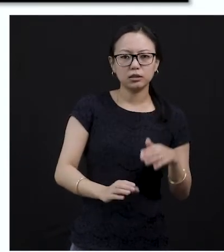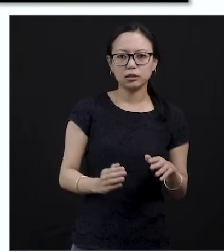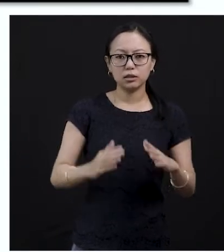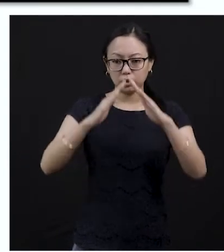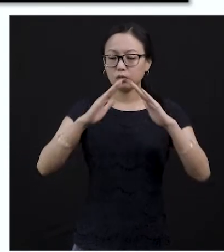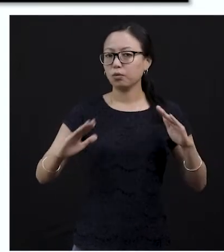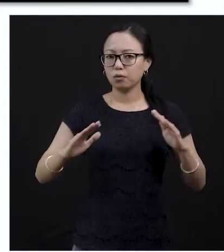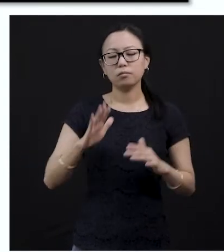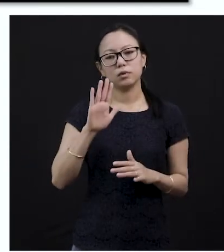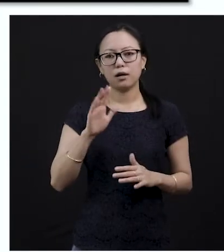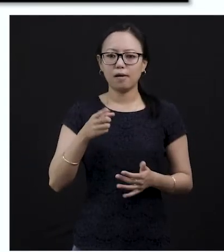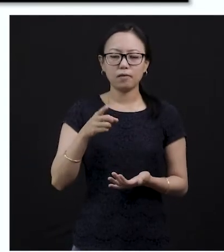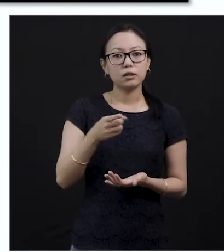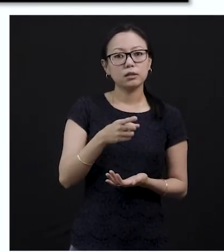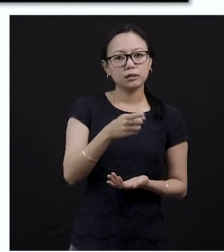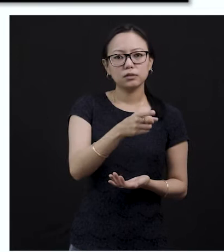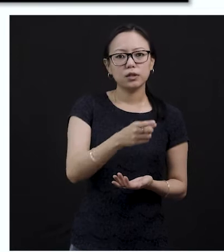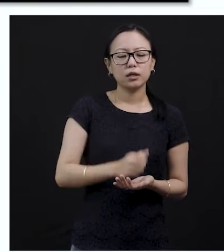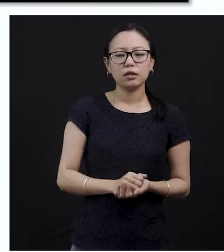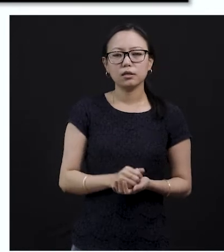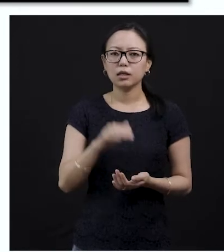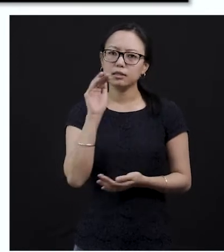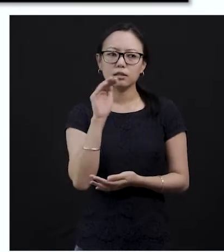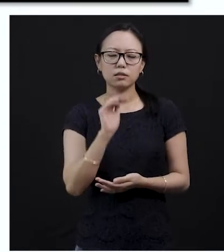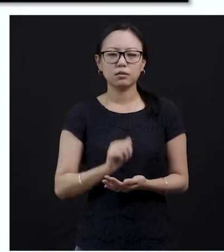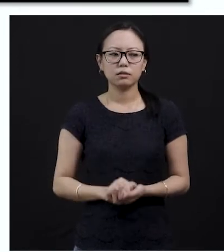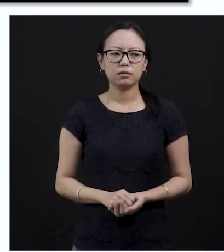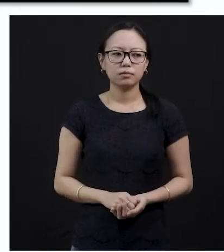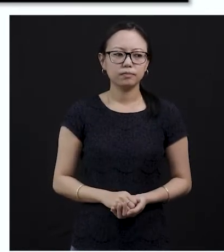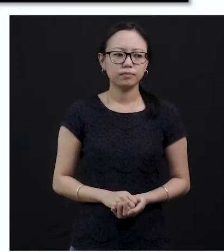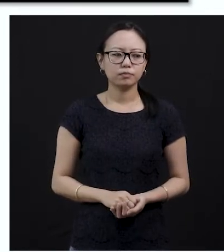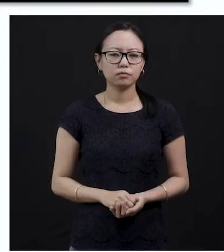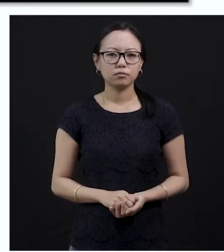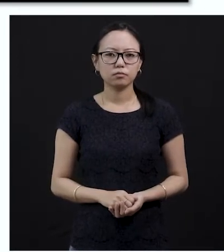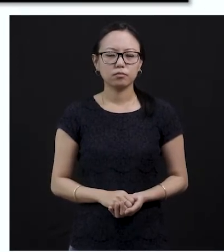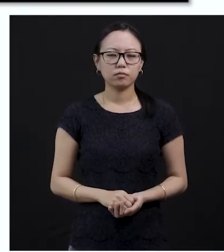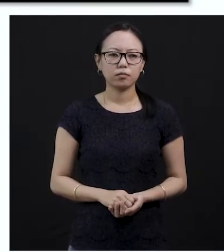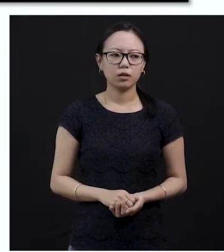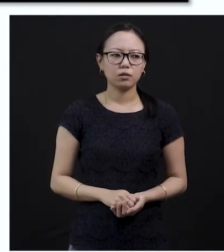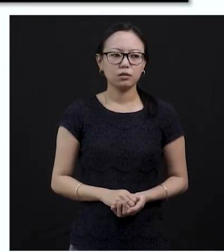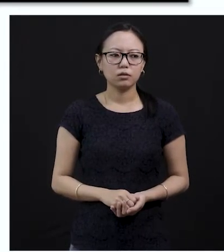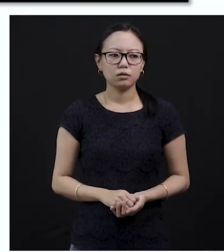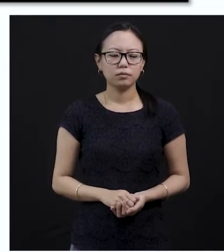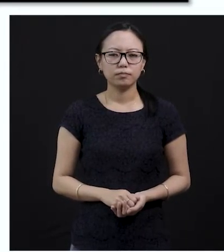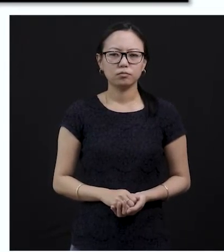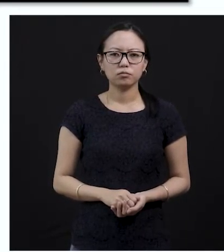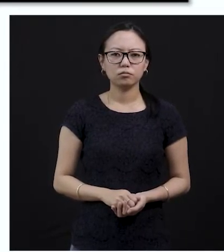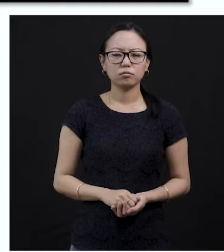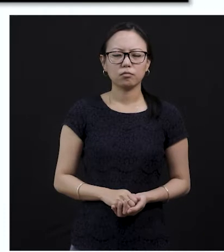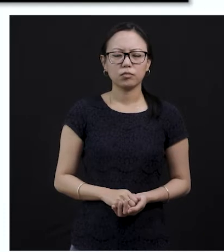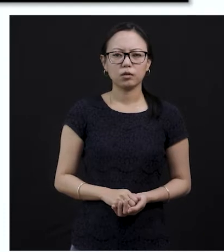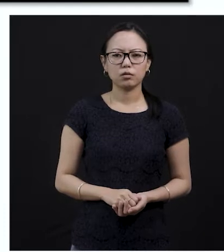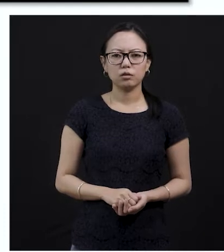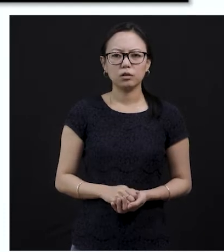than camels, they have burrows, okay? So desert animals like rats and snakes do not have long